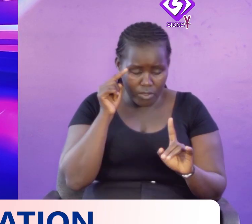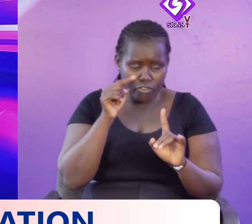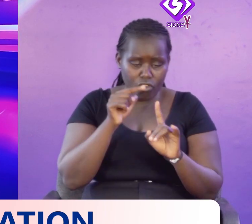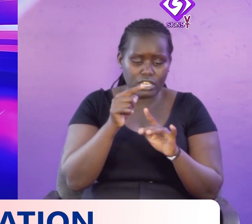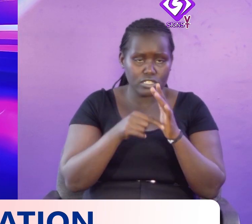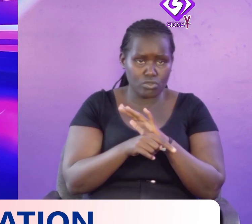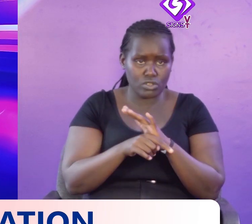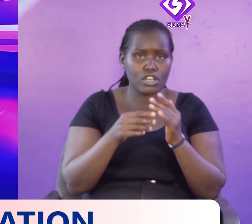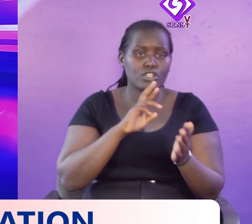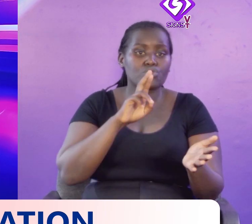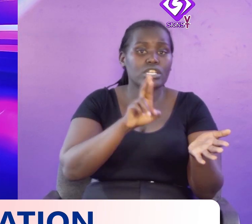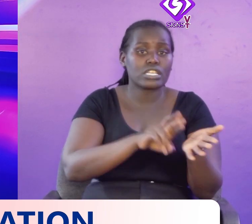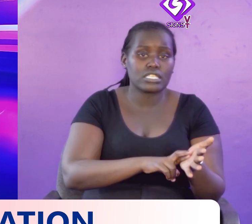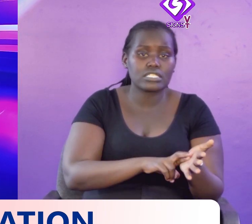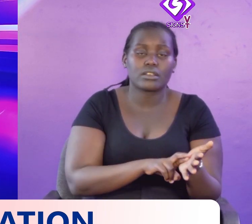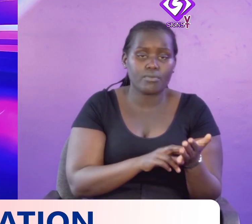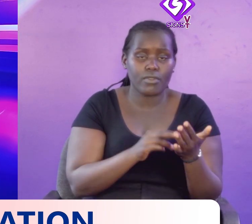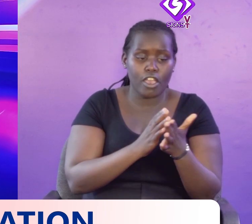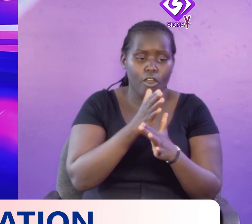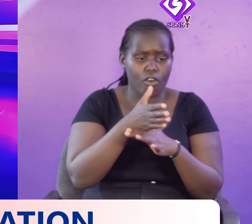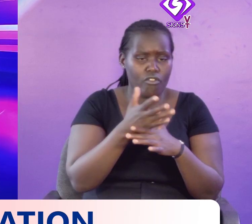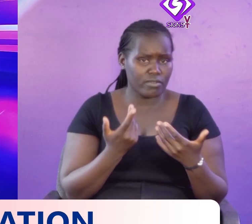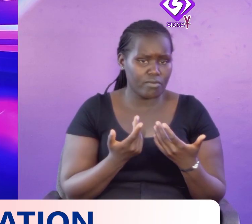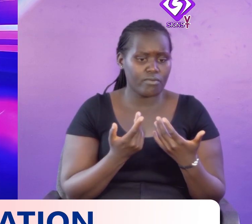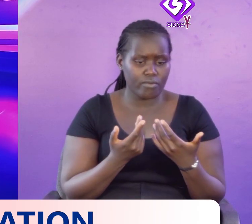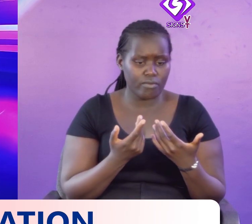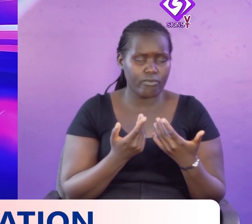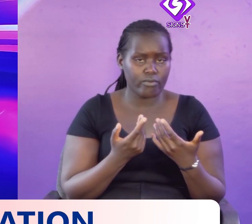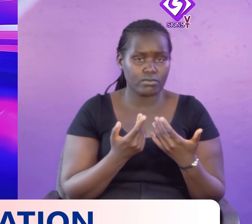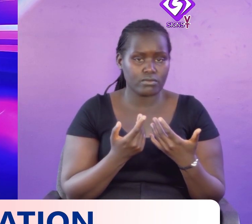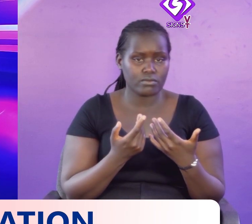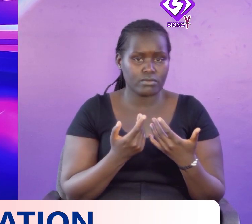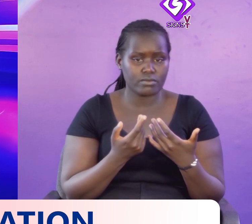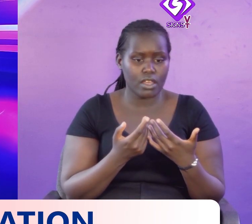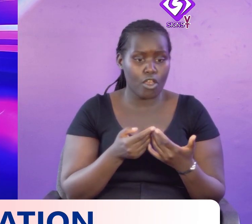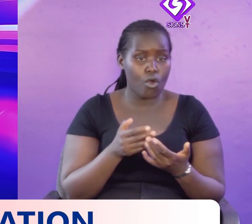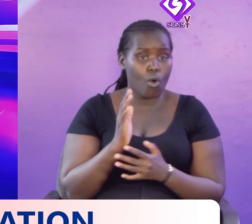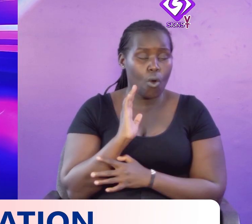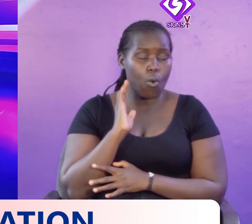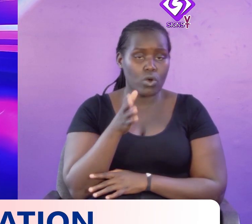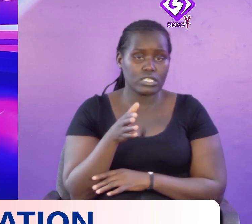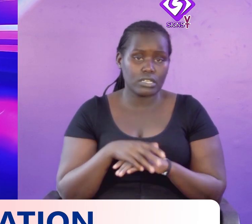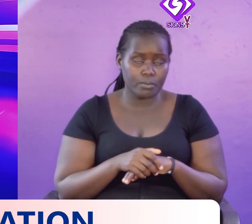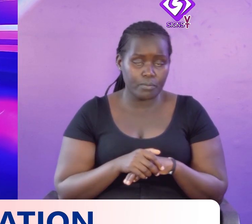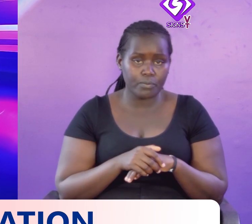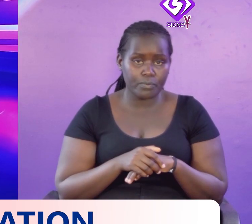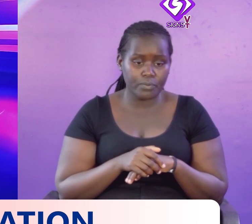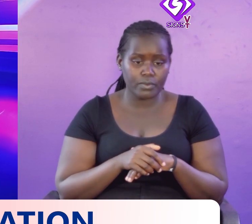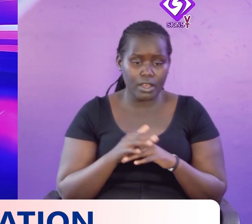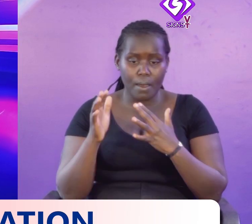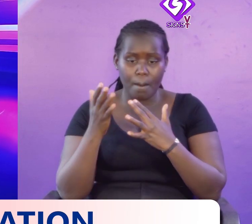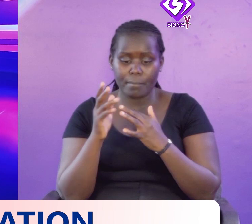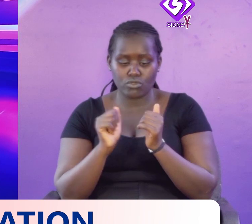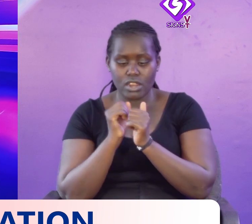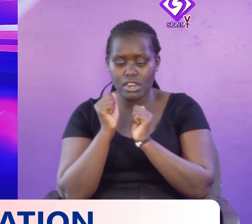to register was is or was the ages between